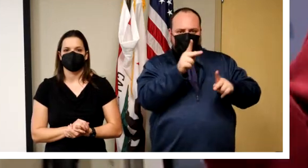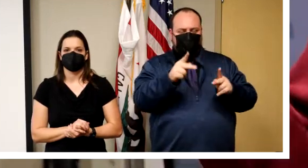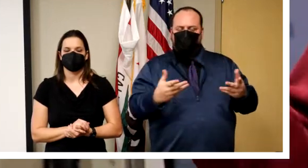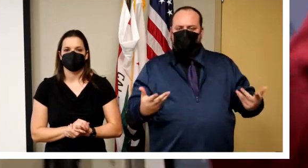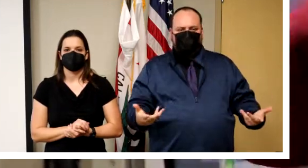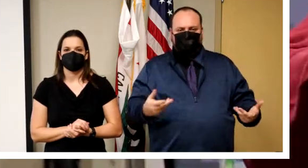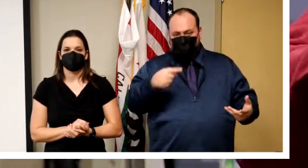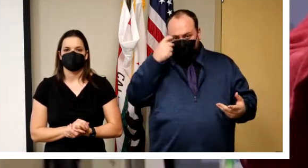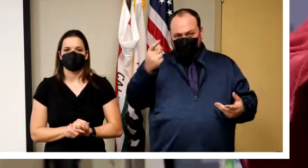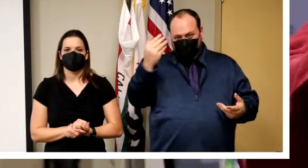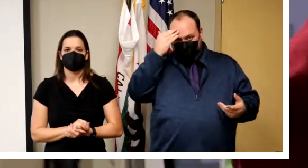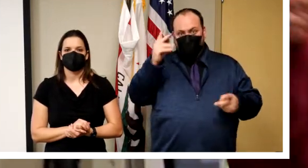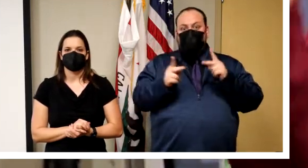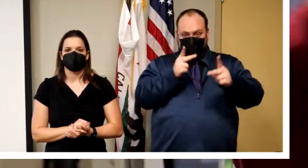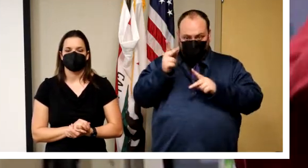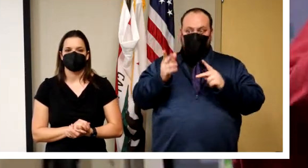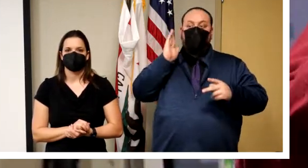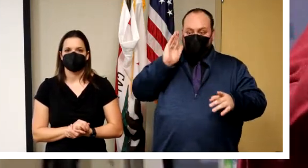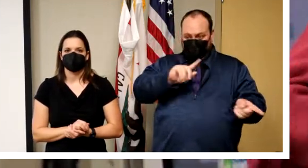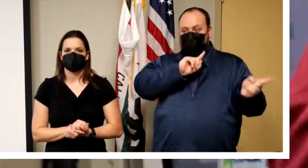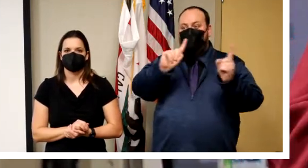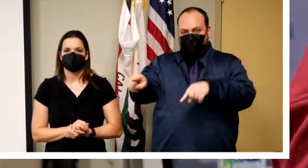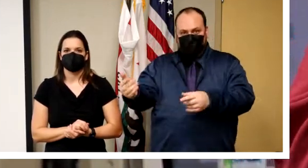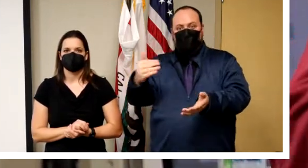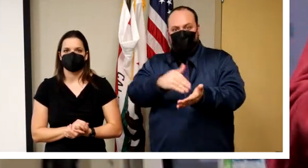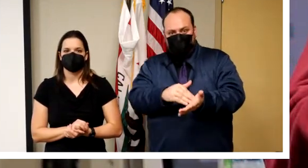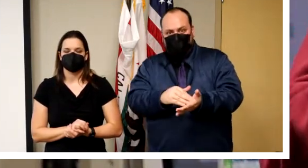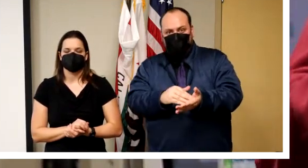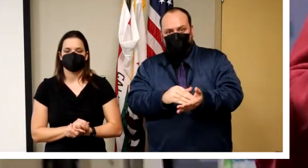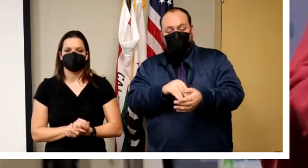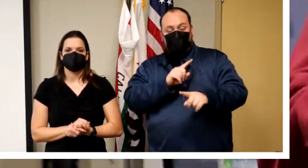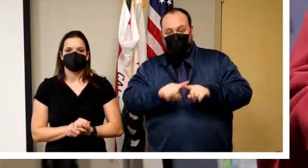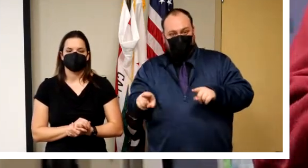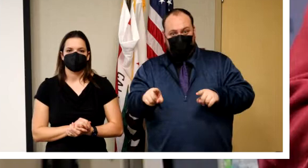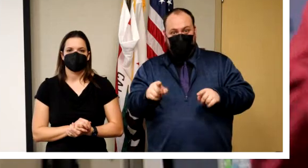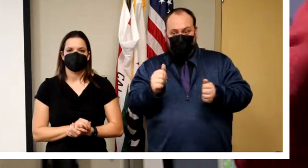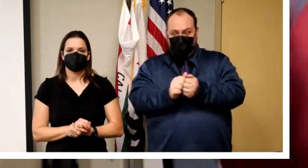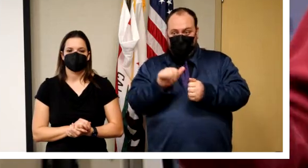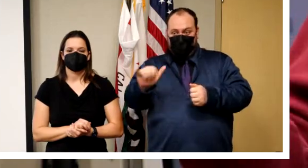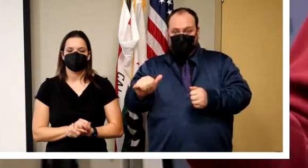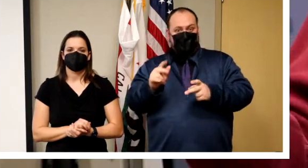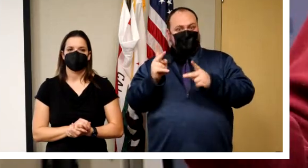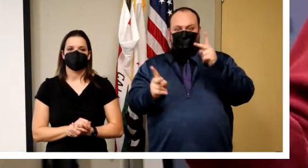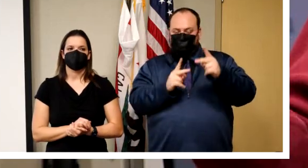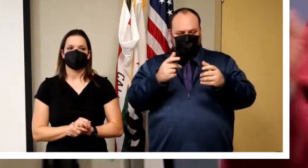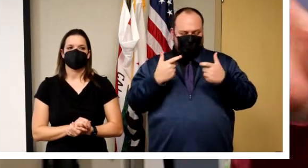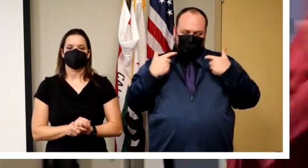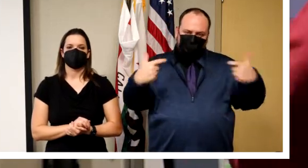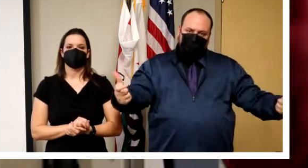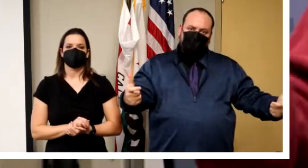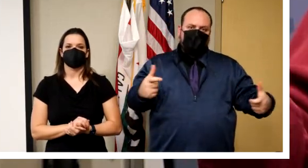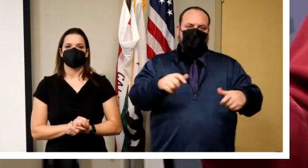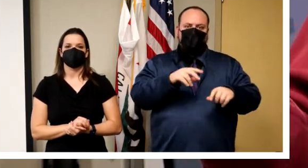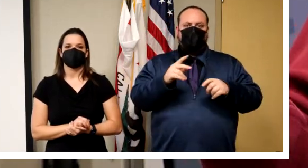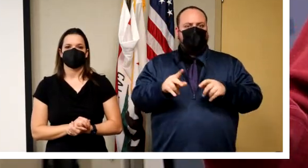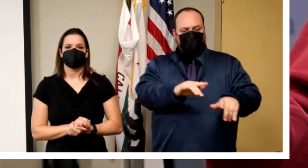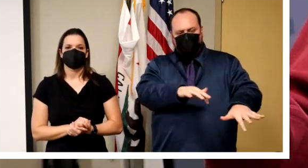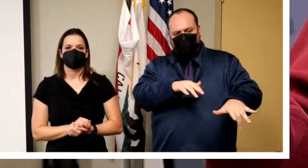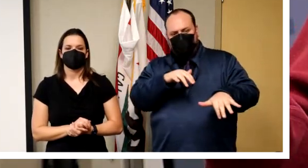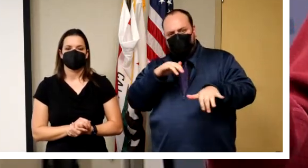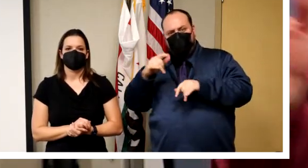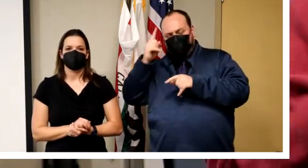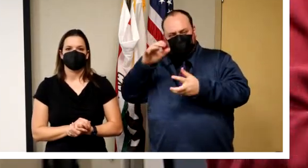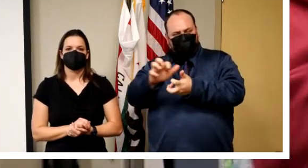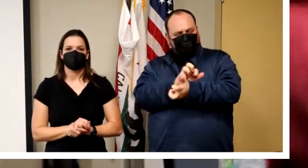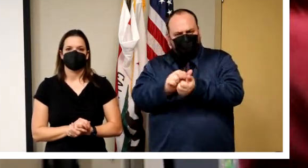because they know people are going to come back. They know that for sure. But even with that huge destruction of that community because